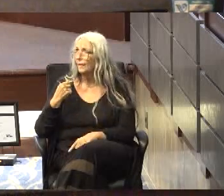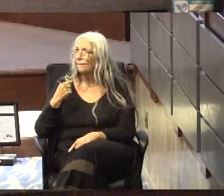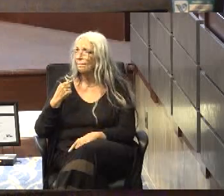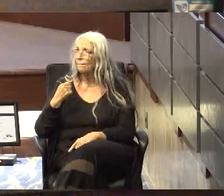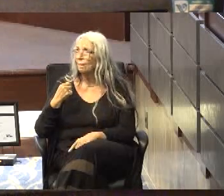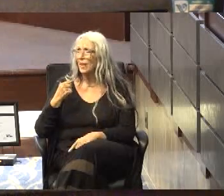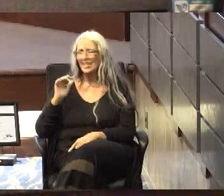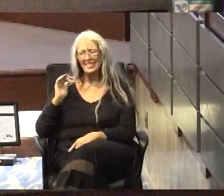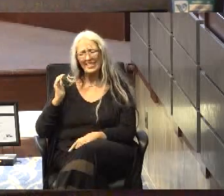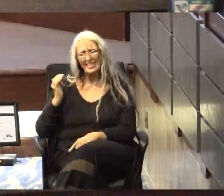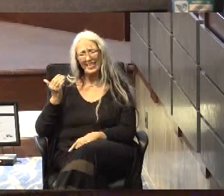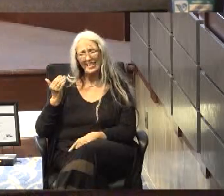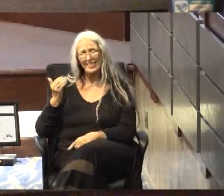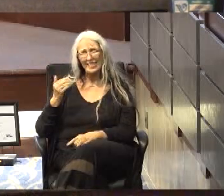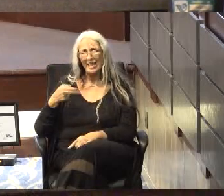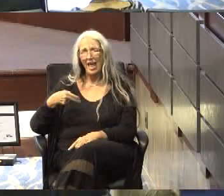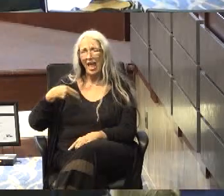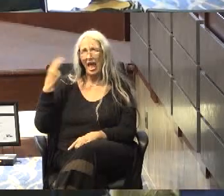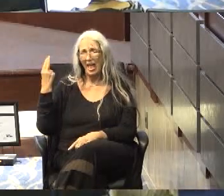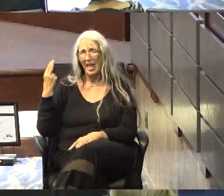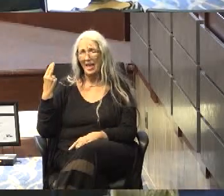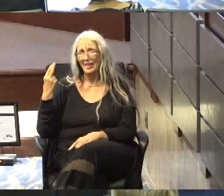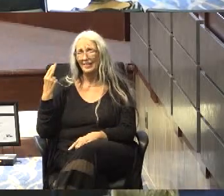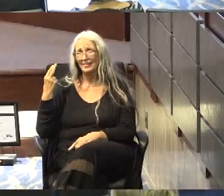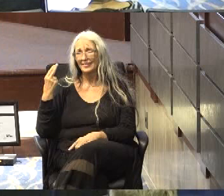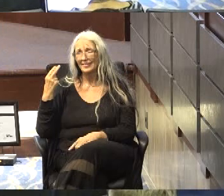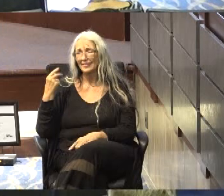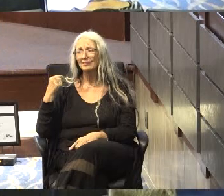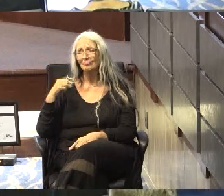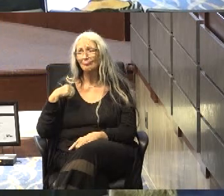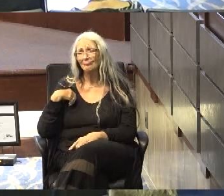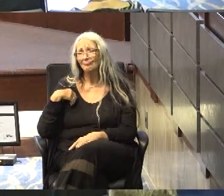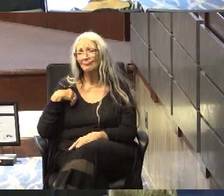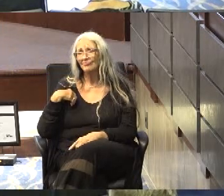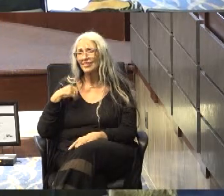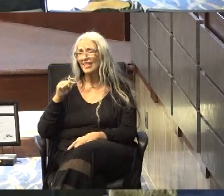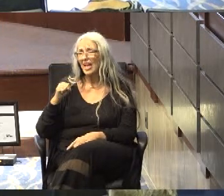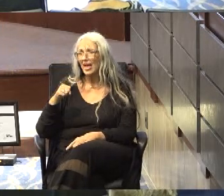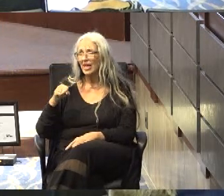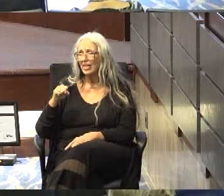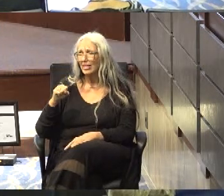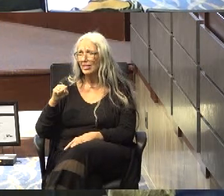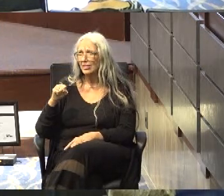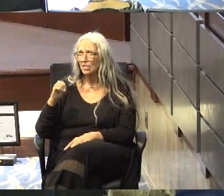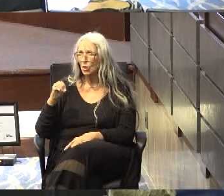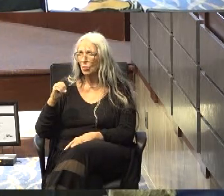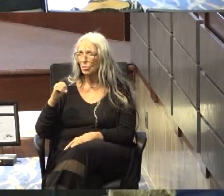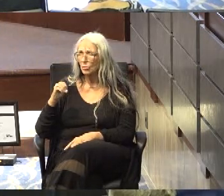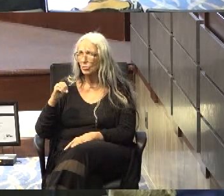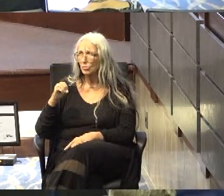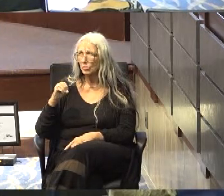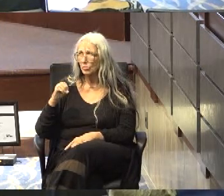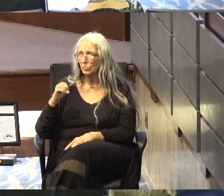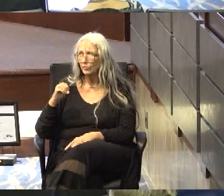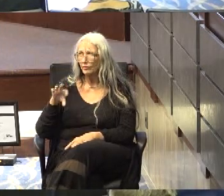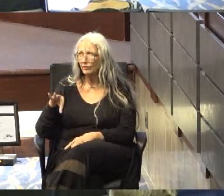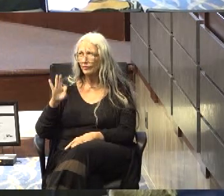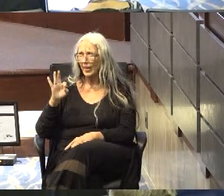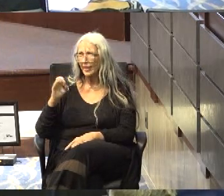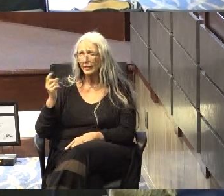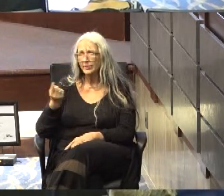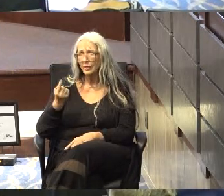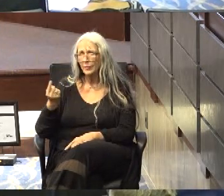extremely high. That was my call. It'd be tough to, find something that you